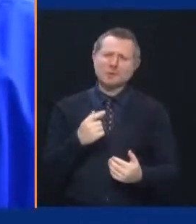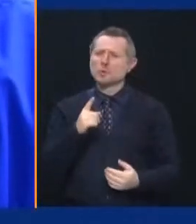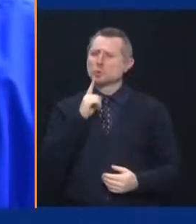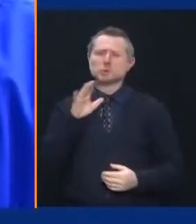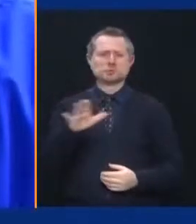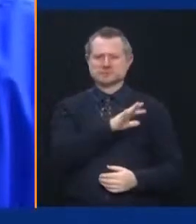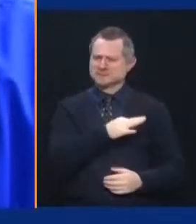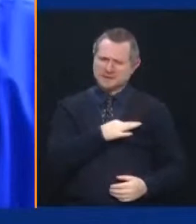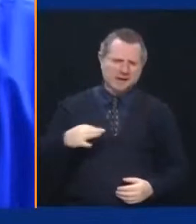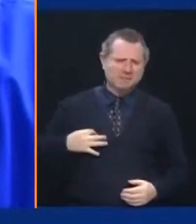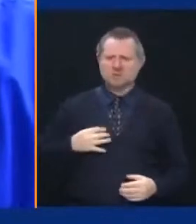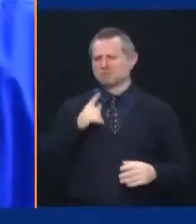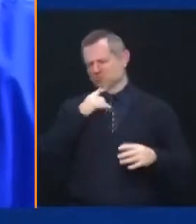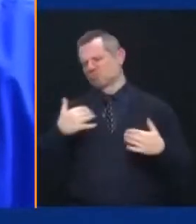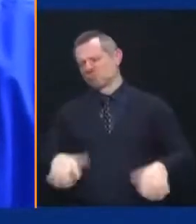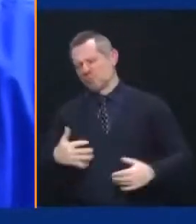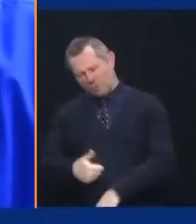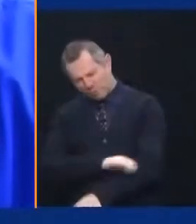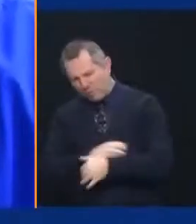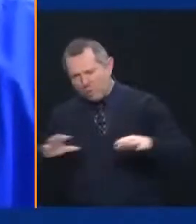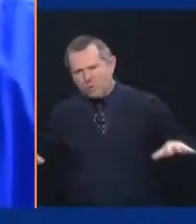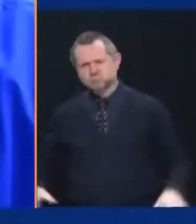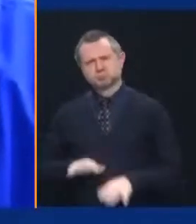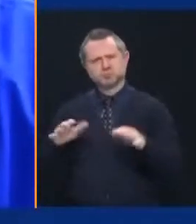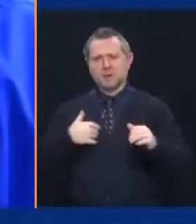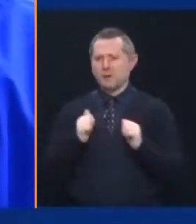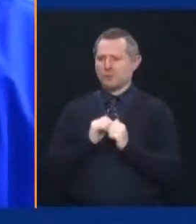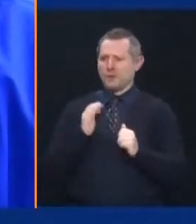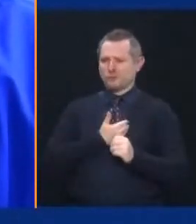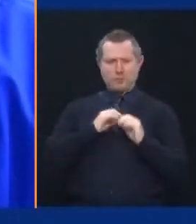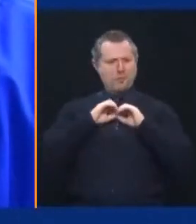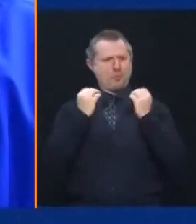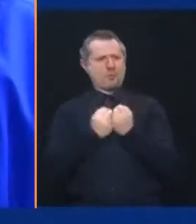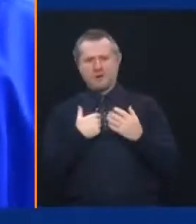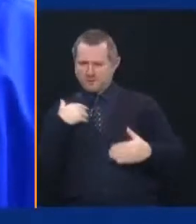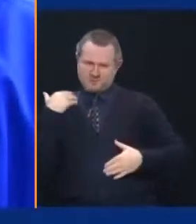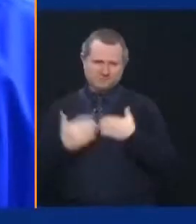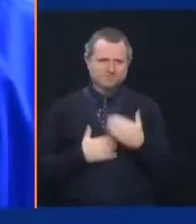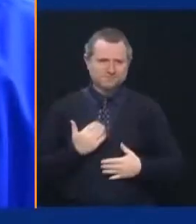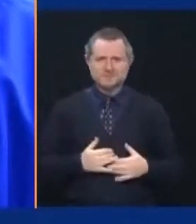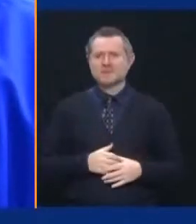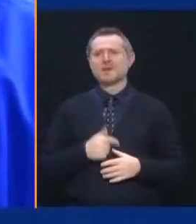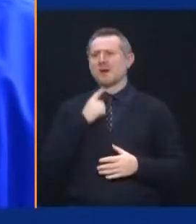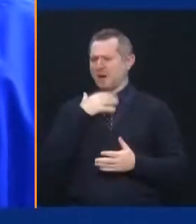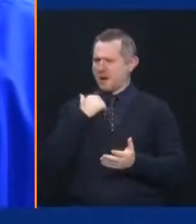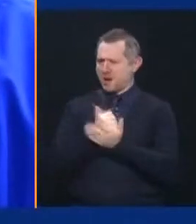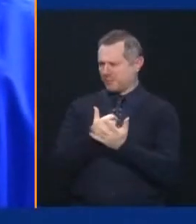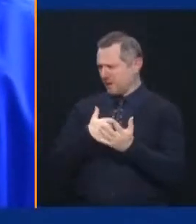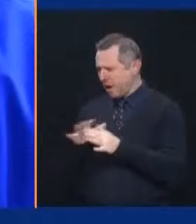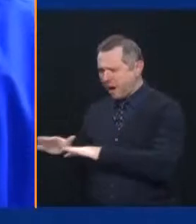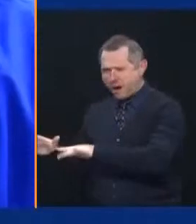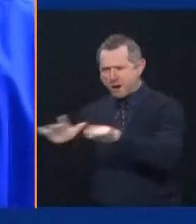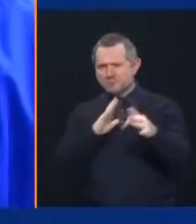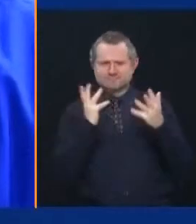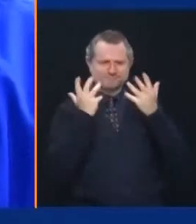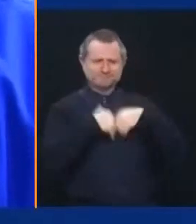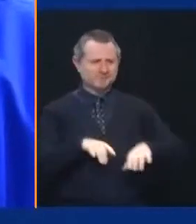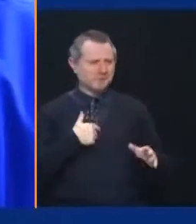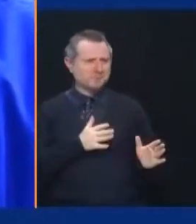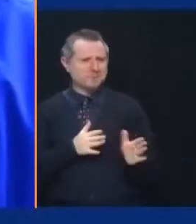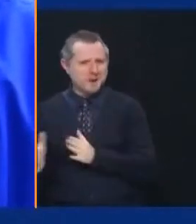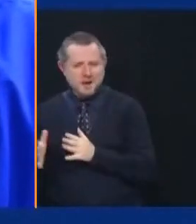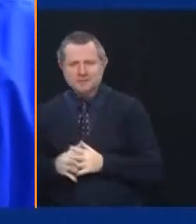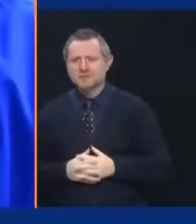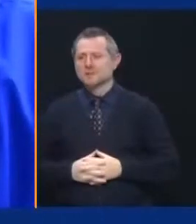for working diligently with the Bills organization in getting us to this point. As you